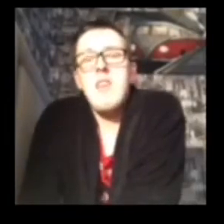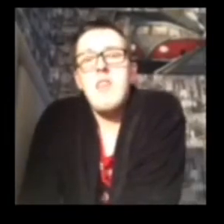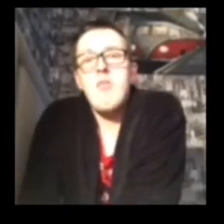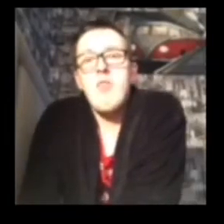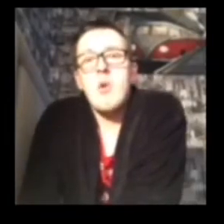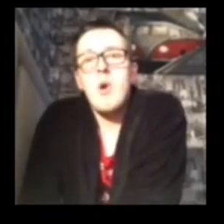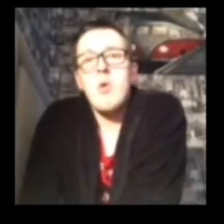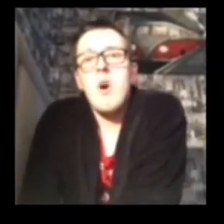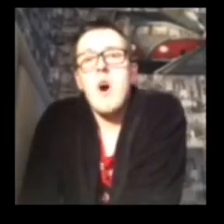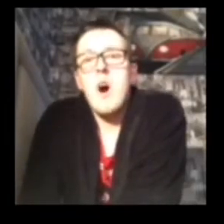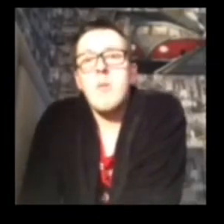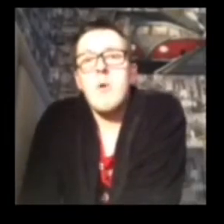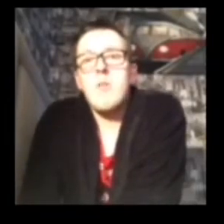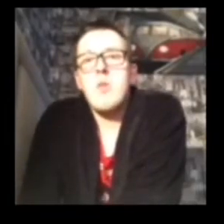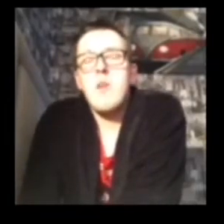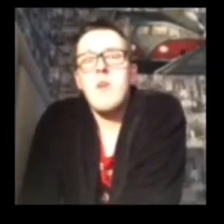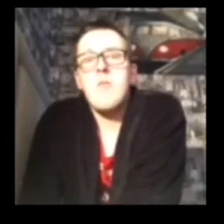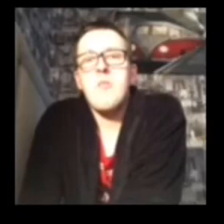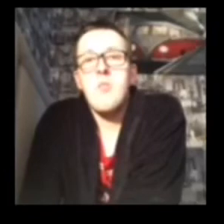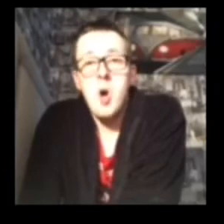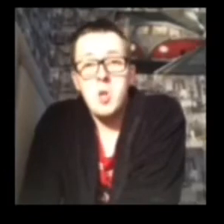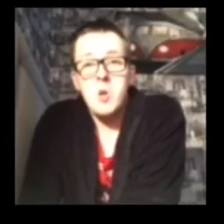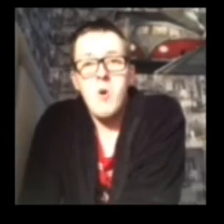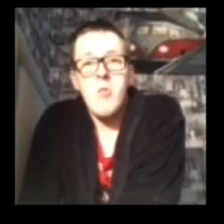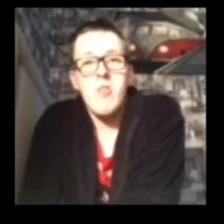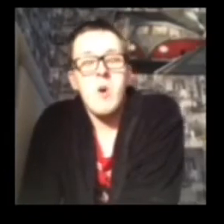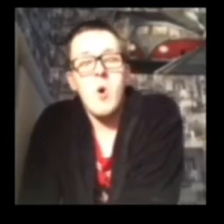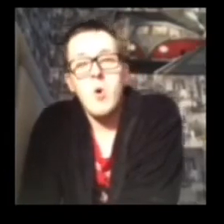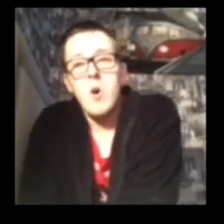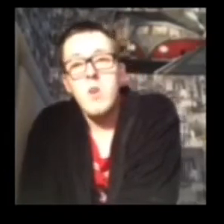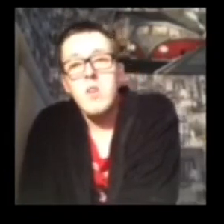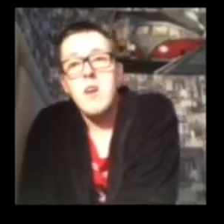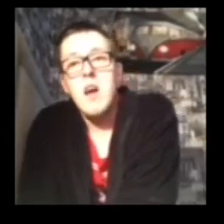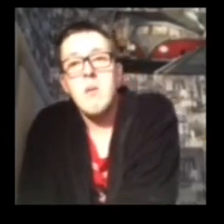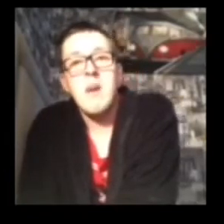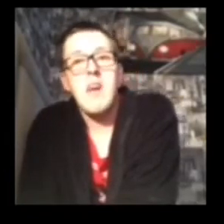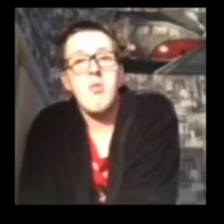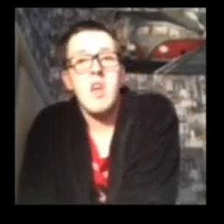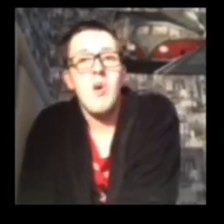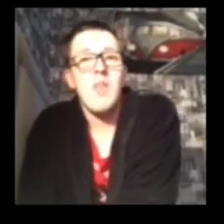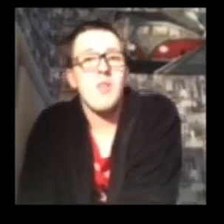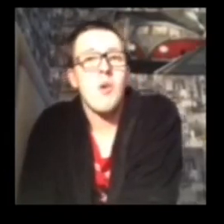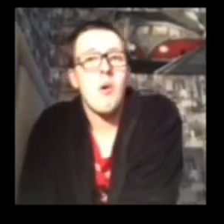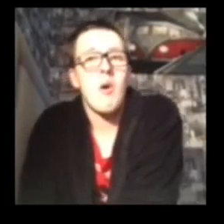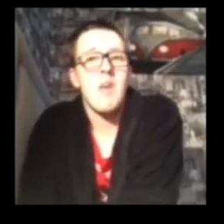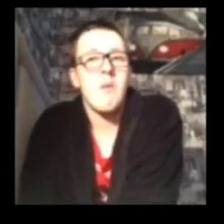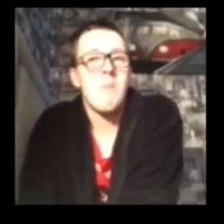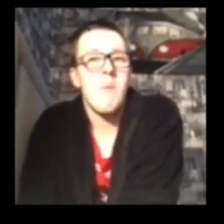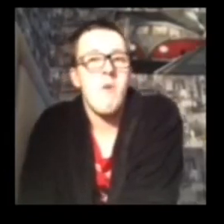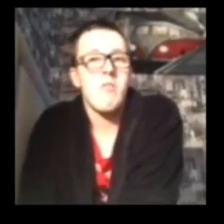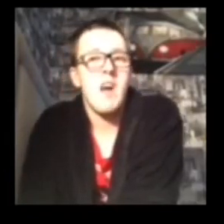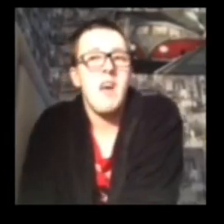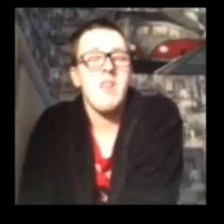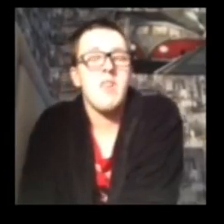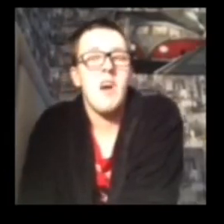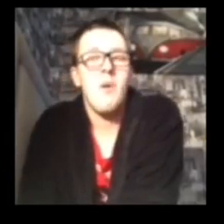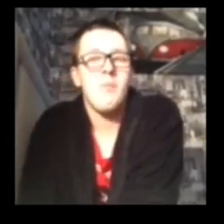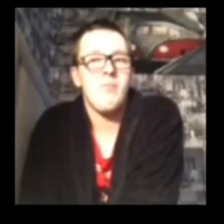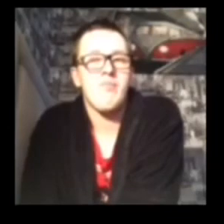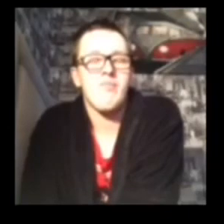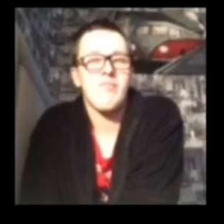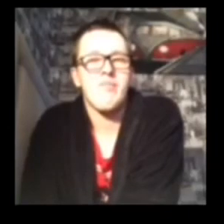I think this video will go up on the 23rd of August. If so, then tomorrow is my birthday,